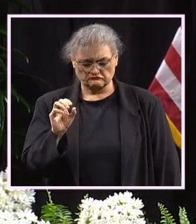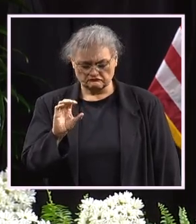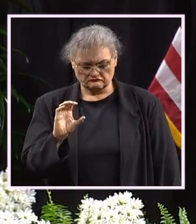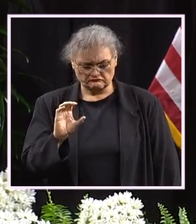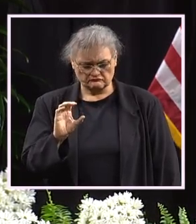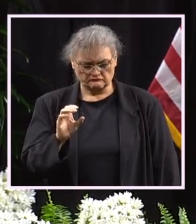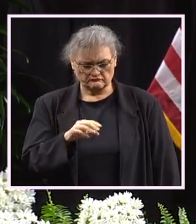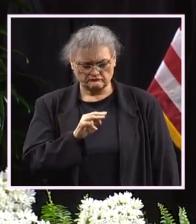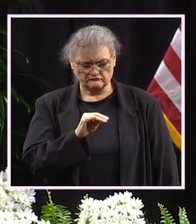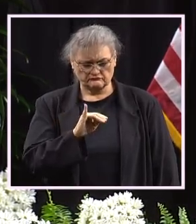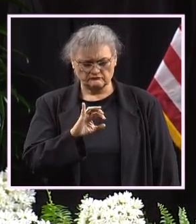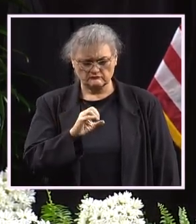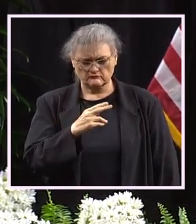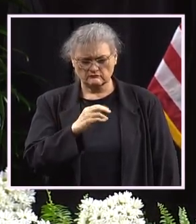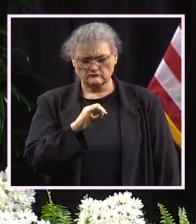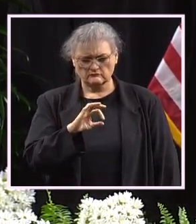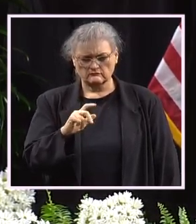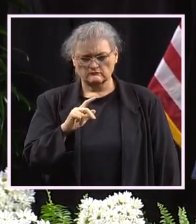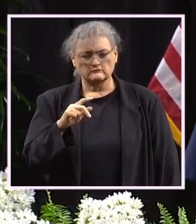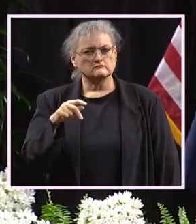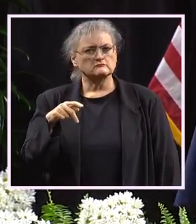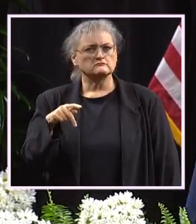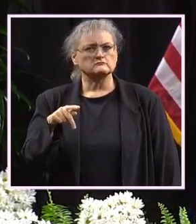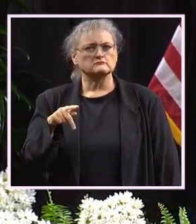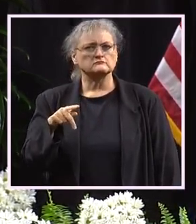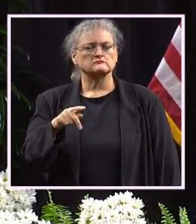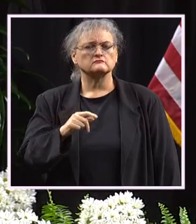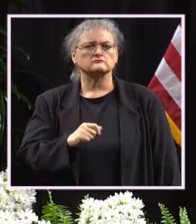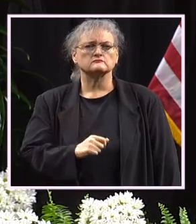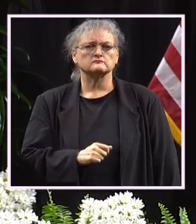Michelle C. Kenya.